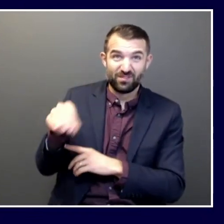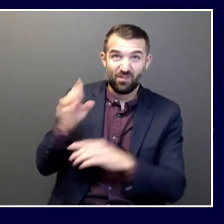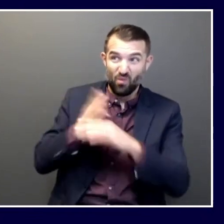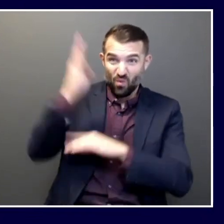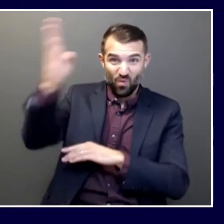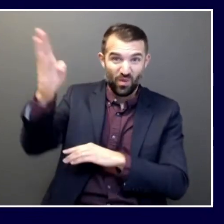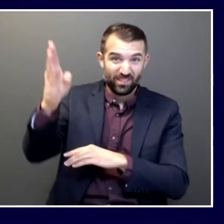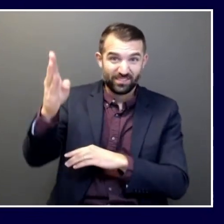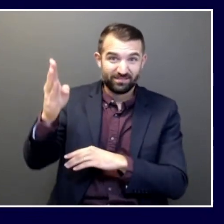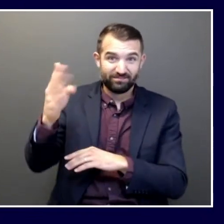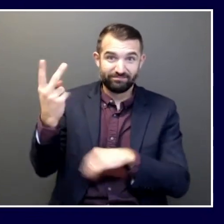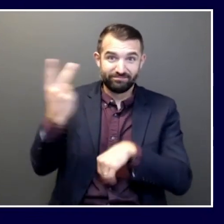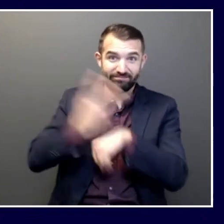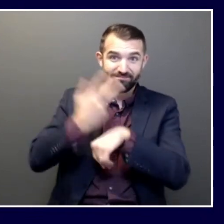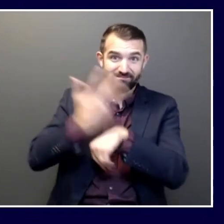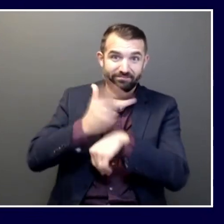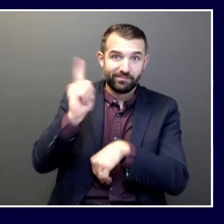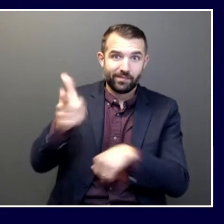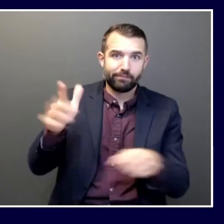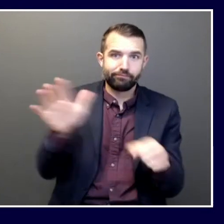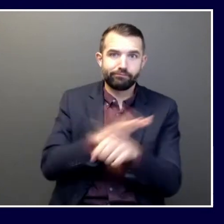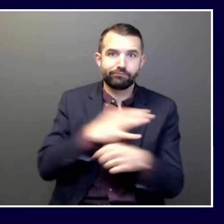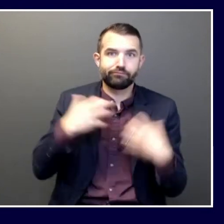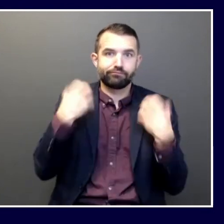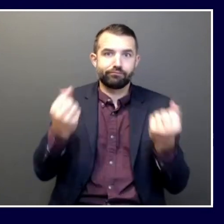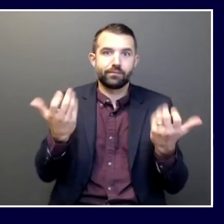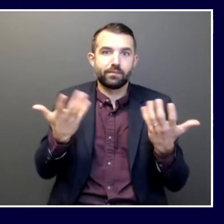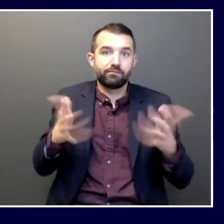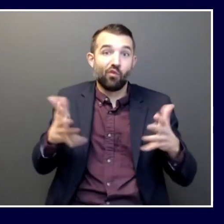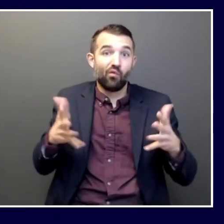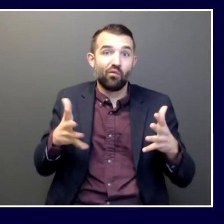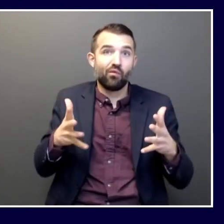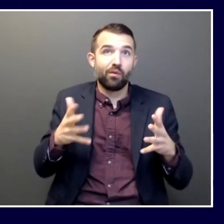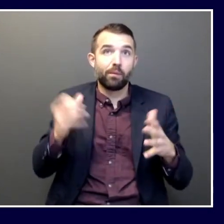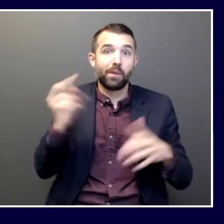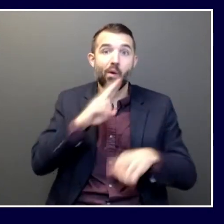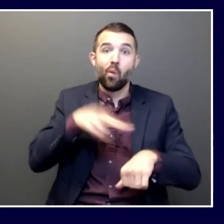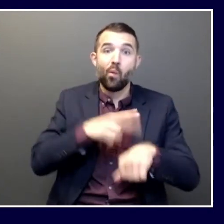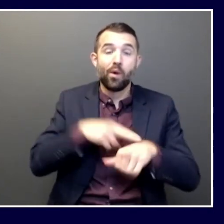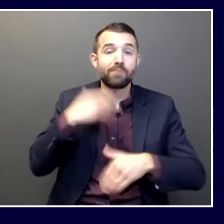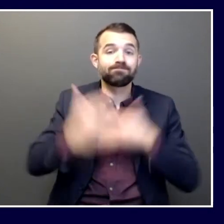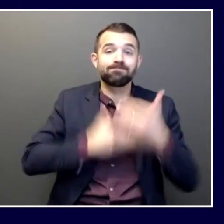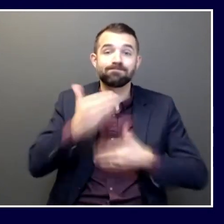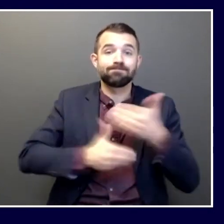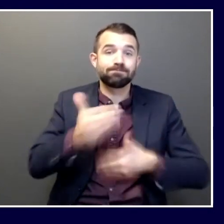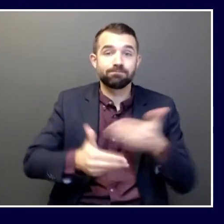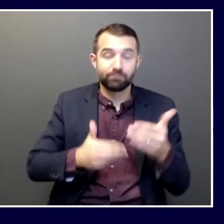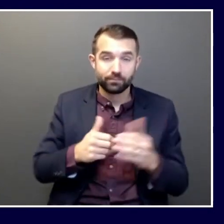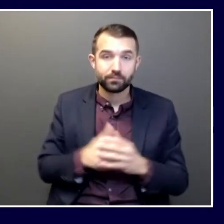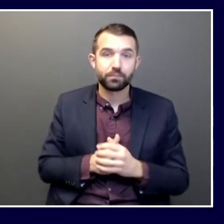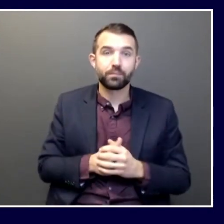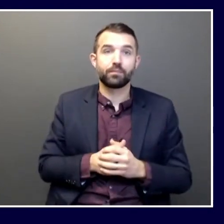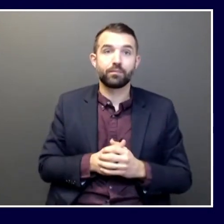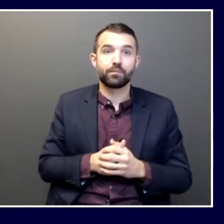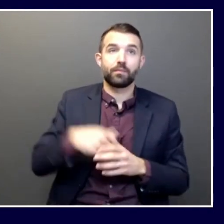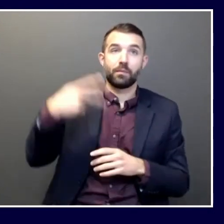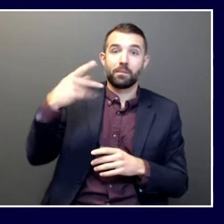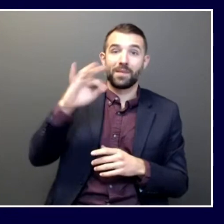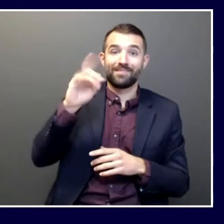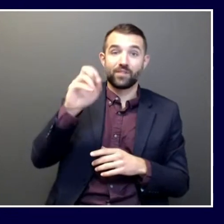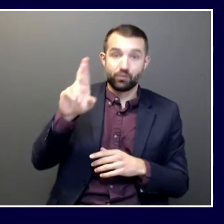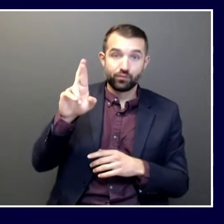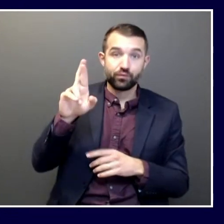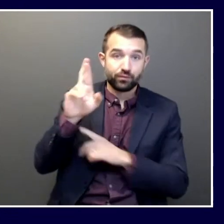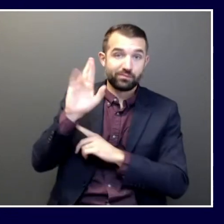of myocarditis in the clinical trial of the Pfizer vaccine for children 5 to 11. But I understand that